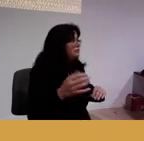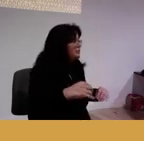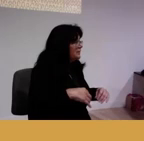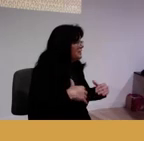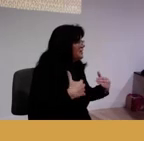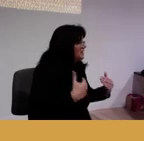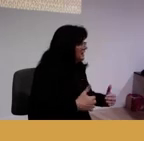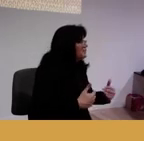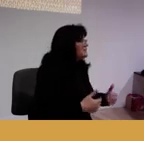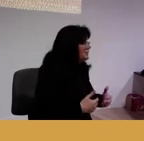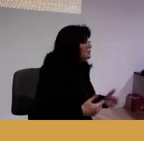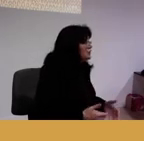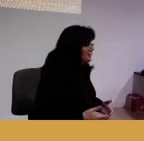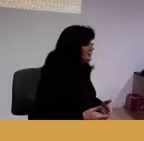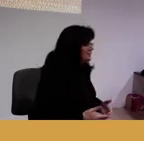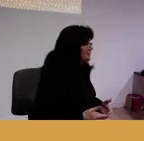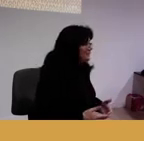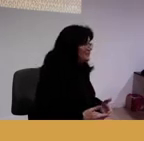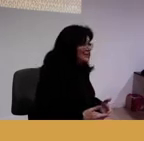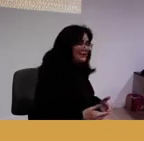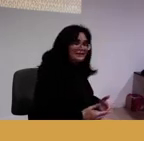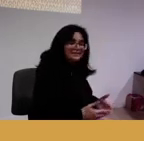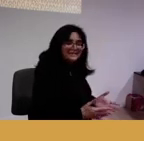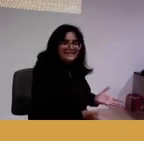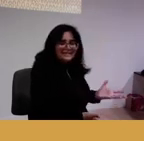watching the rugby league eating a potato scallop.